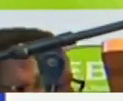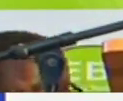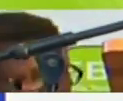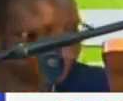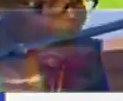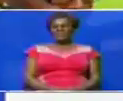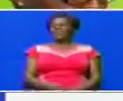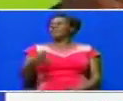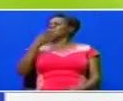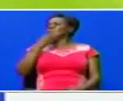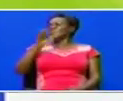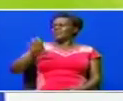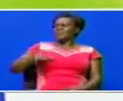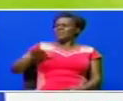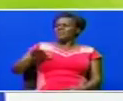Ladies and gentlemen,